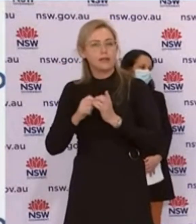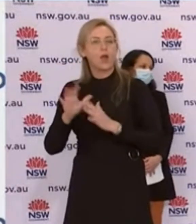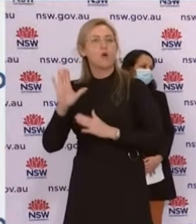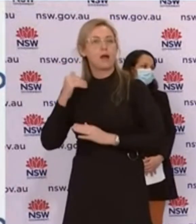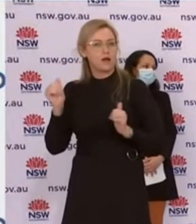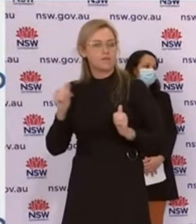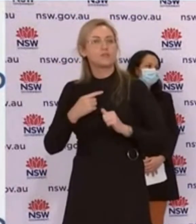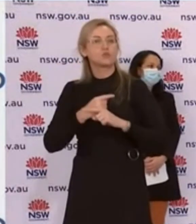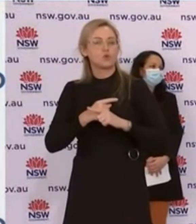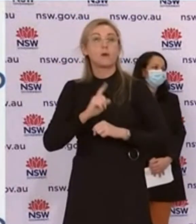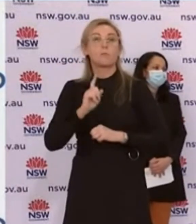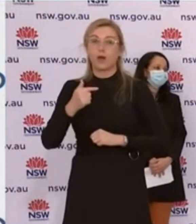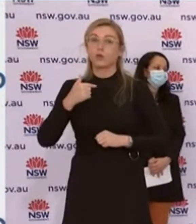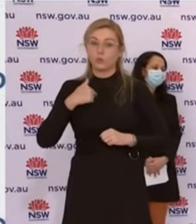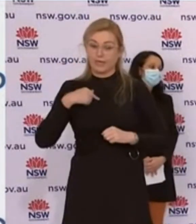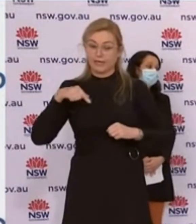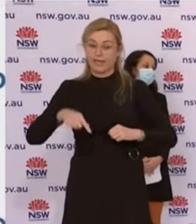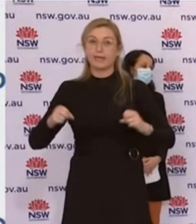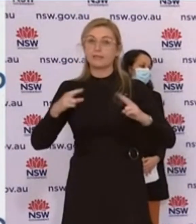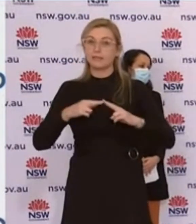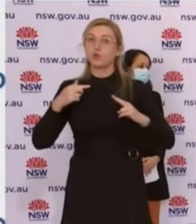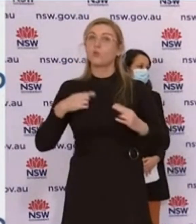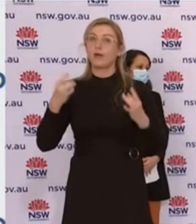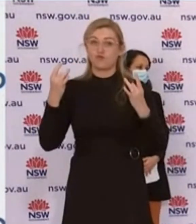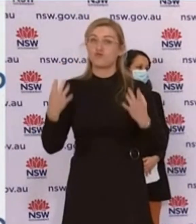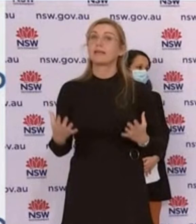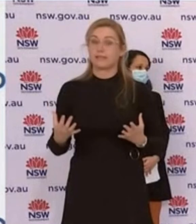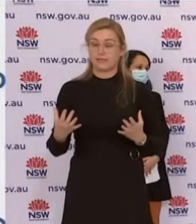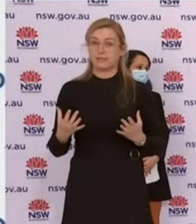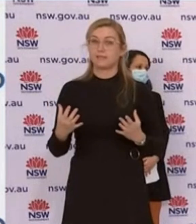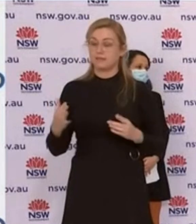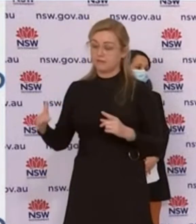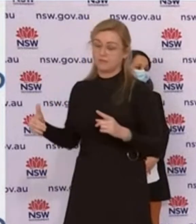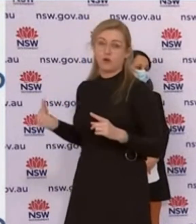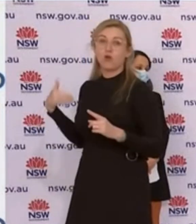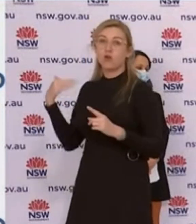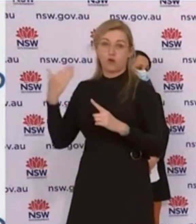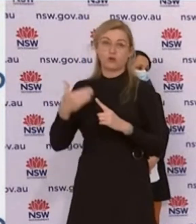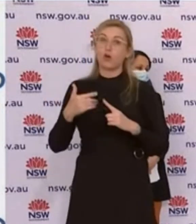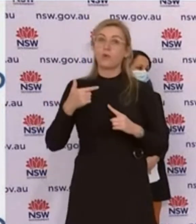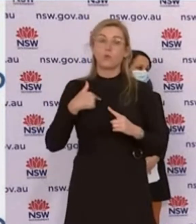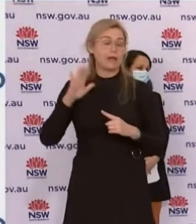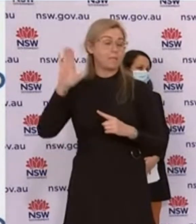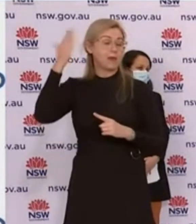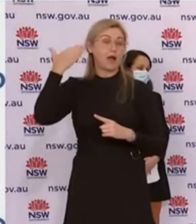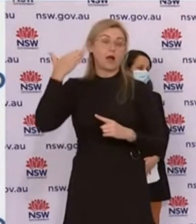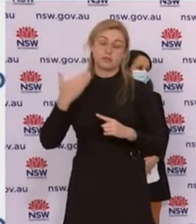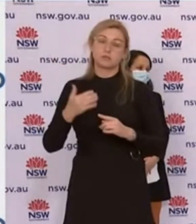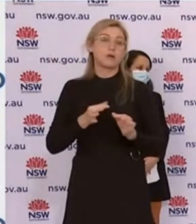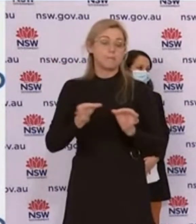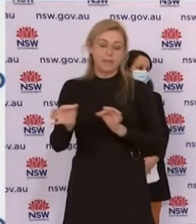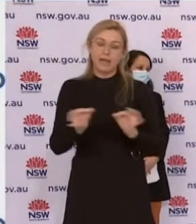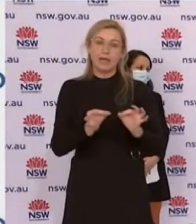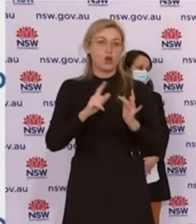have been ready for additional ICU patients for a long time. We had always those contingency plans in place, but what